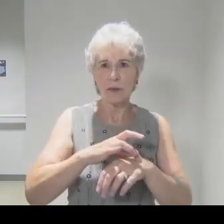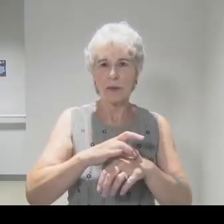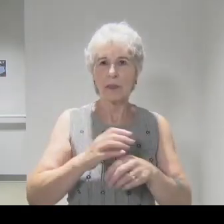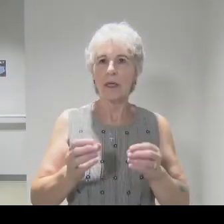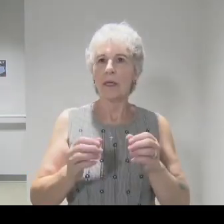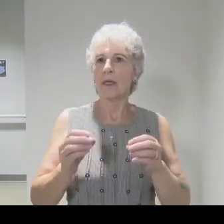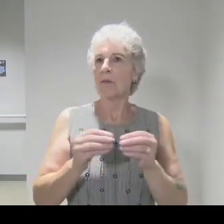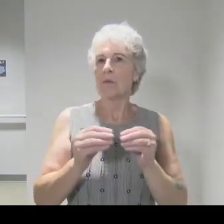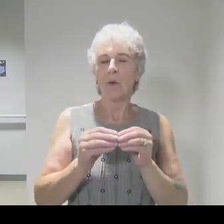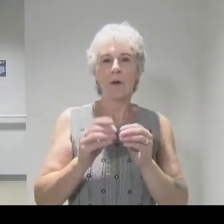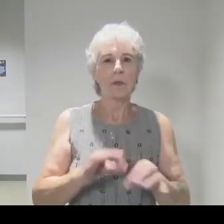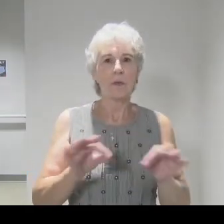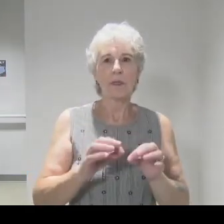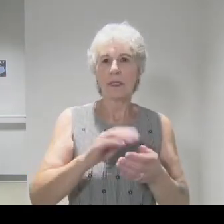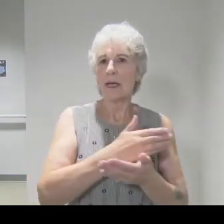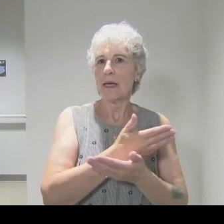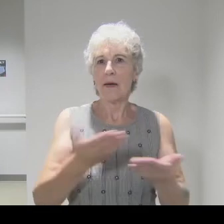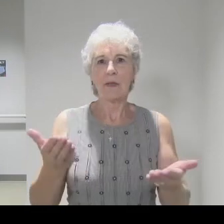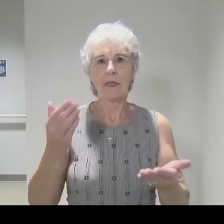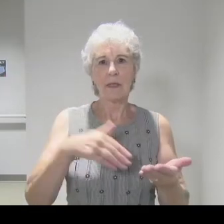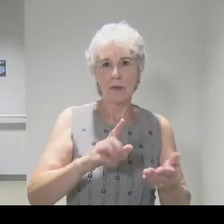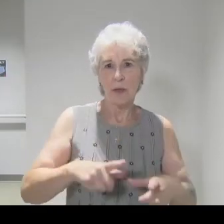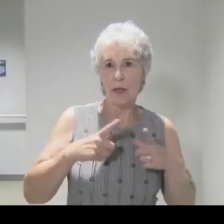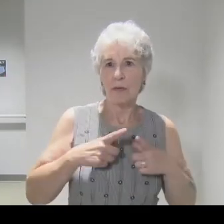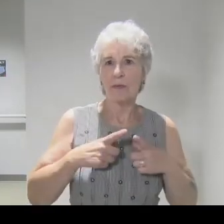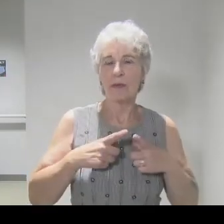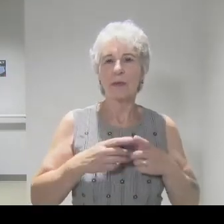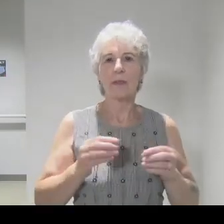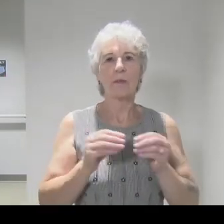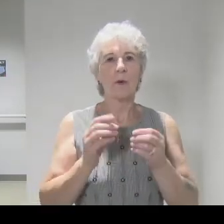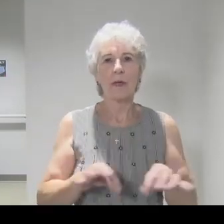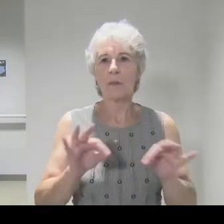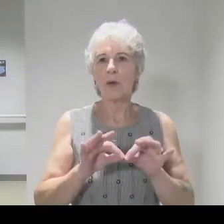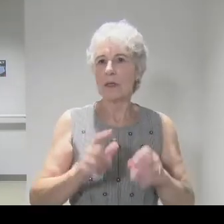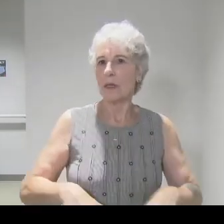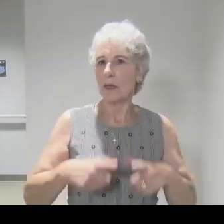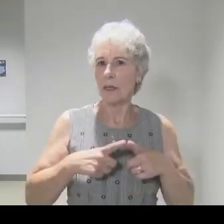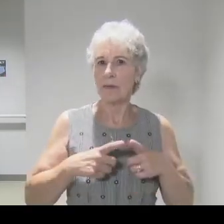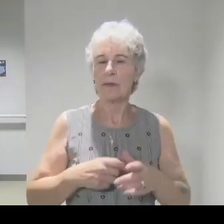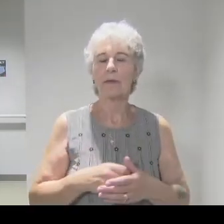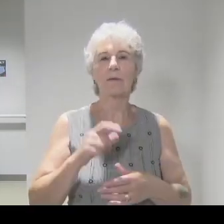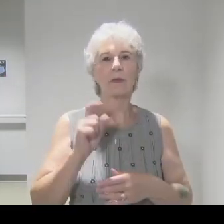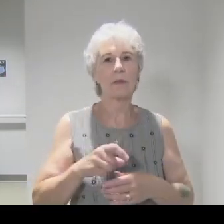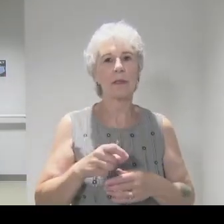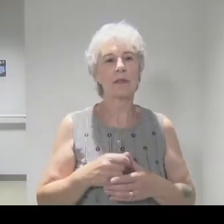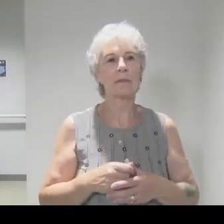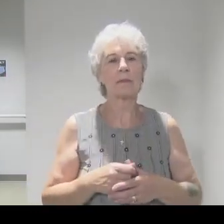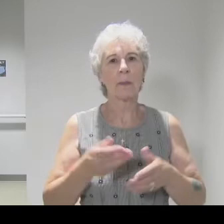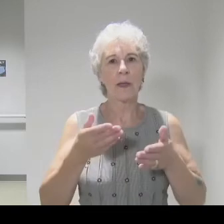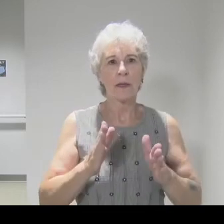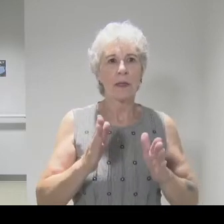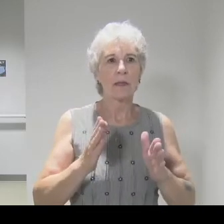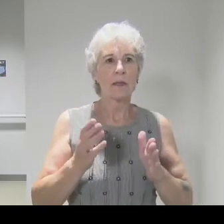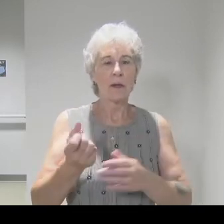working out in your personal life, more important than existence. And we must let the understanding of the